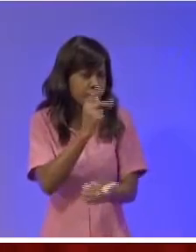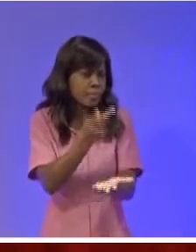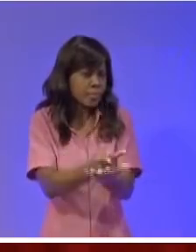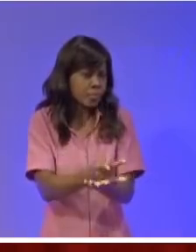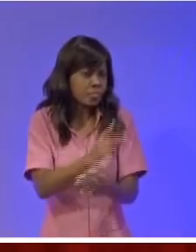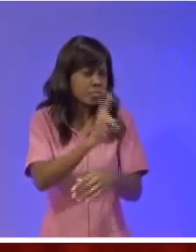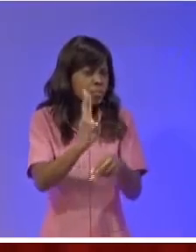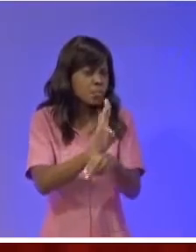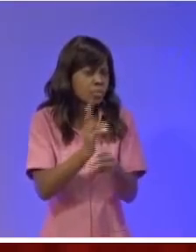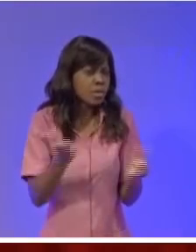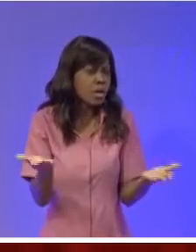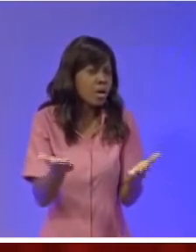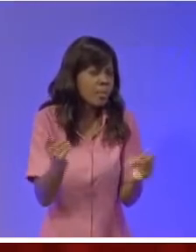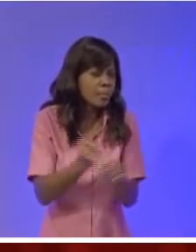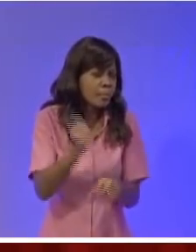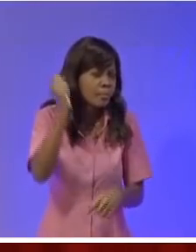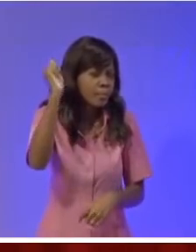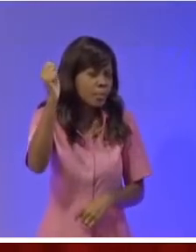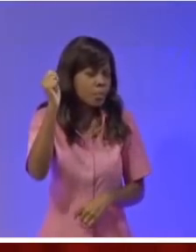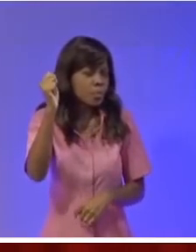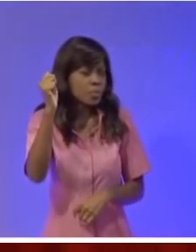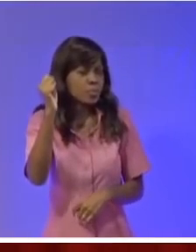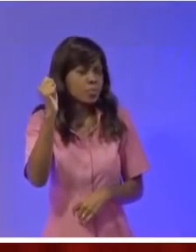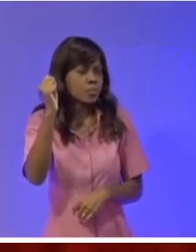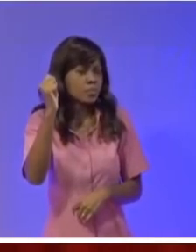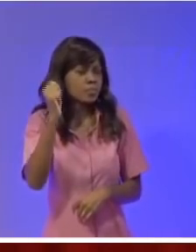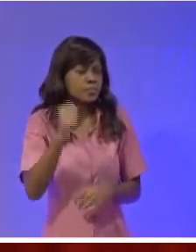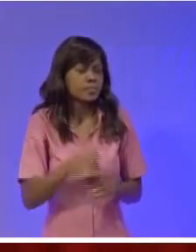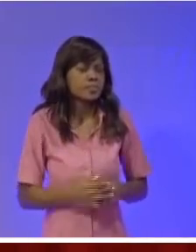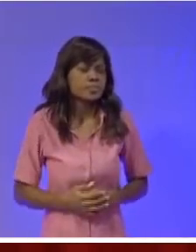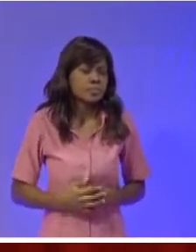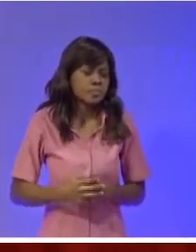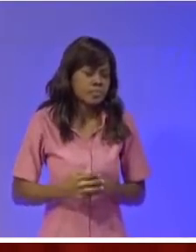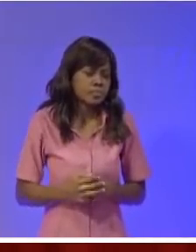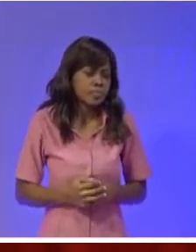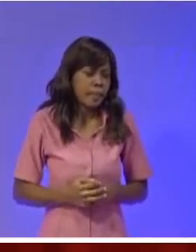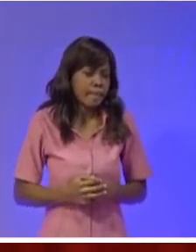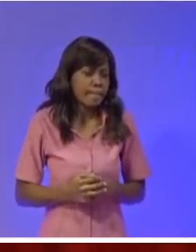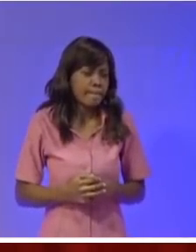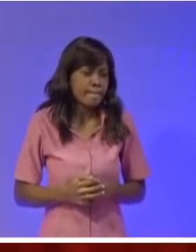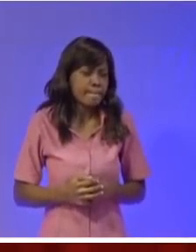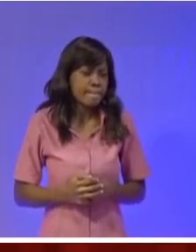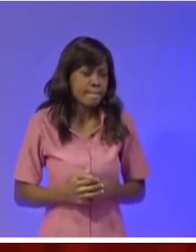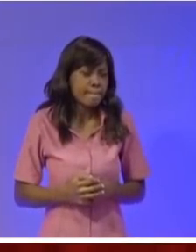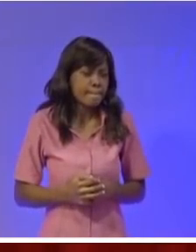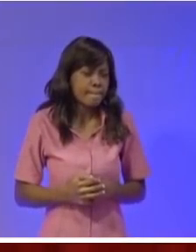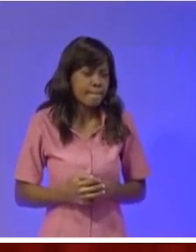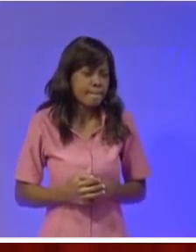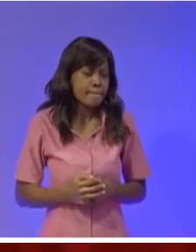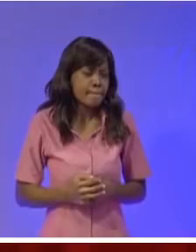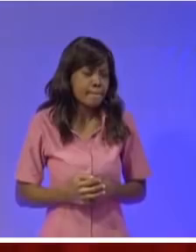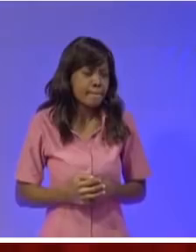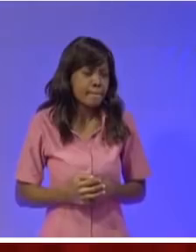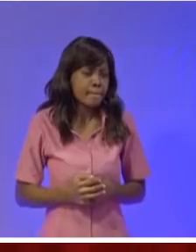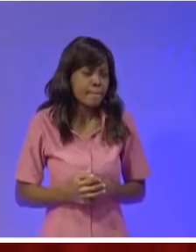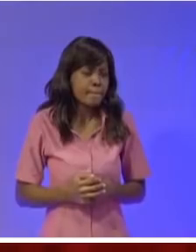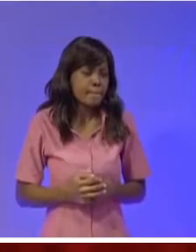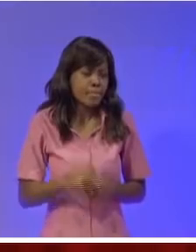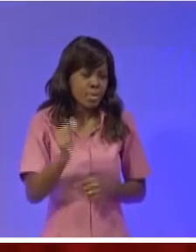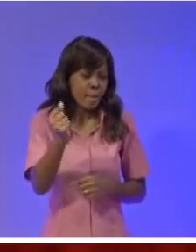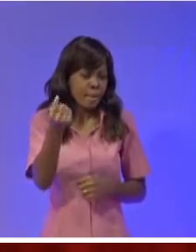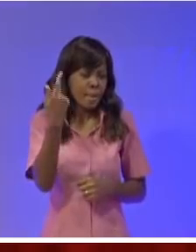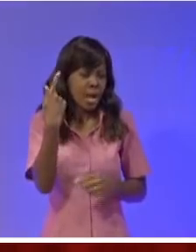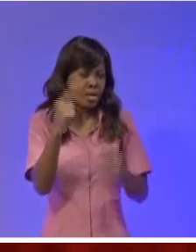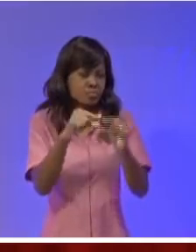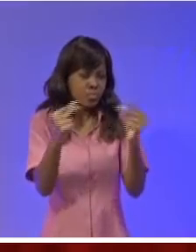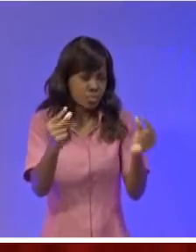Okay, thank you very much. So we will then move back to Guardian Media Limited. We are